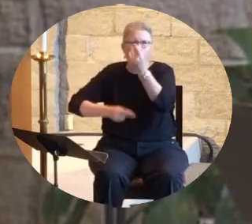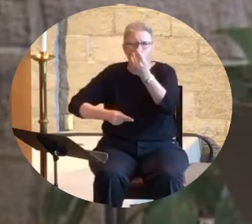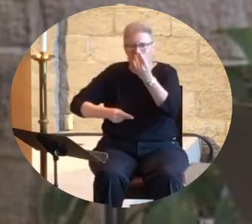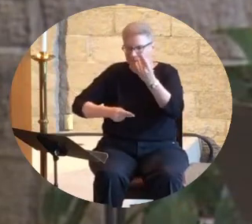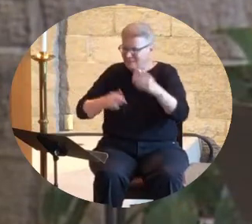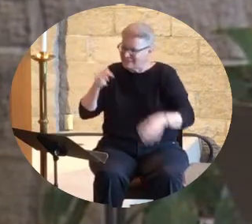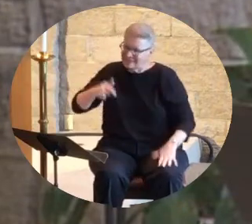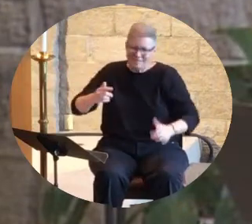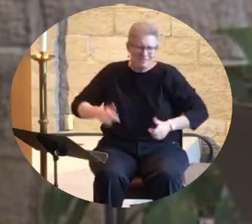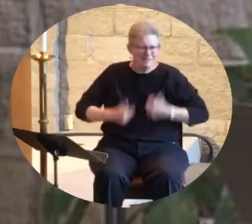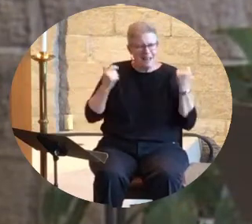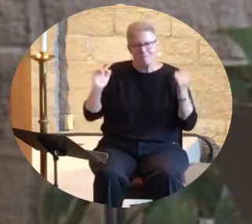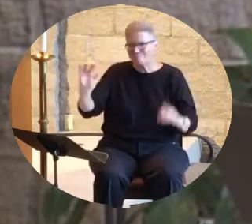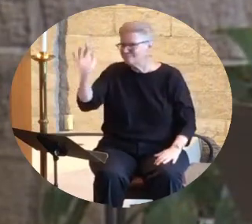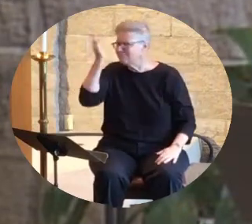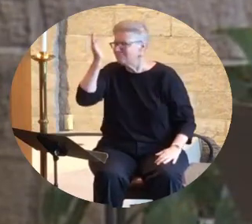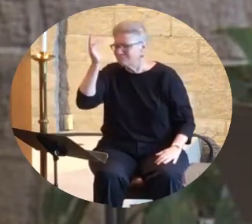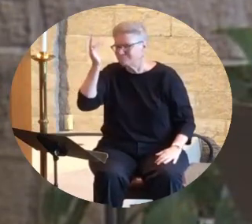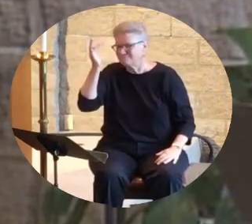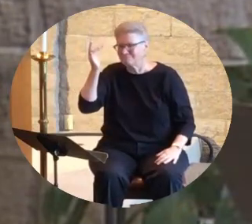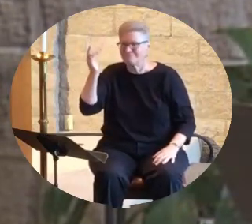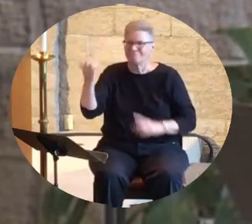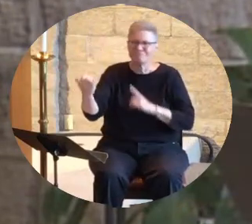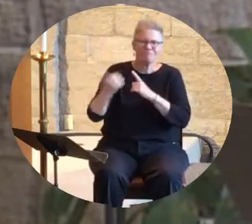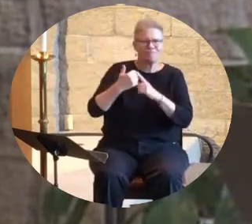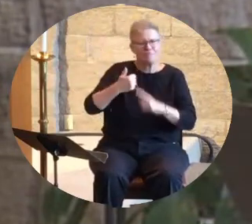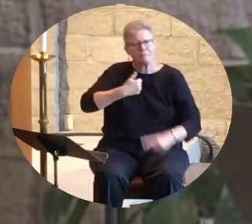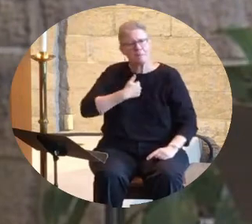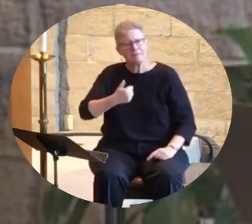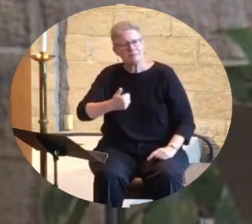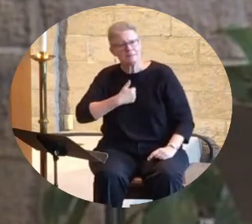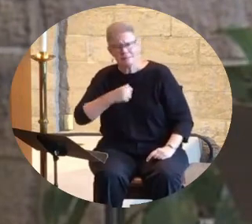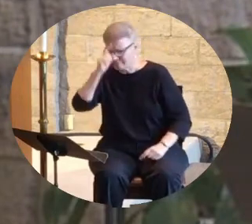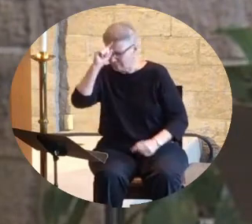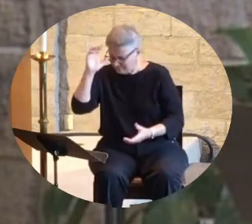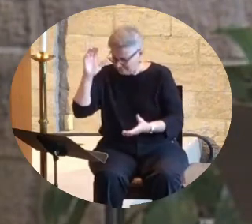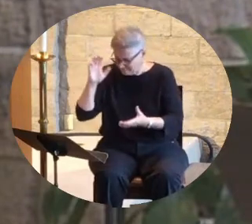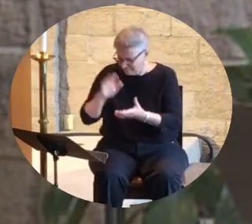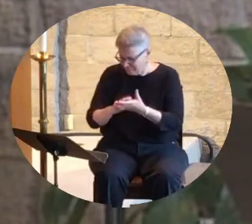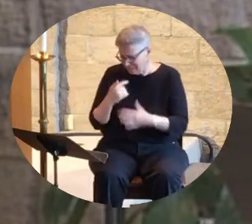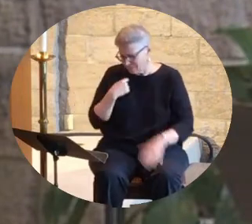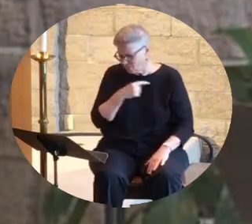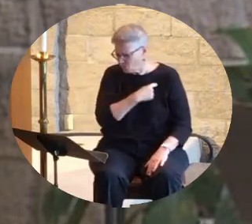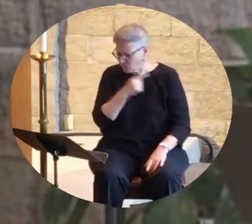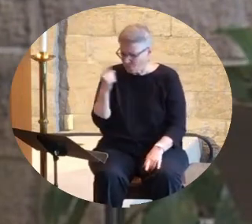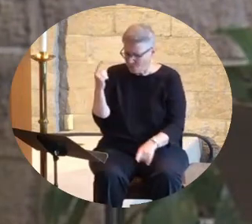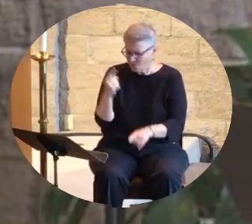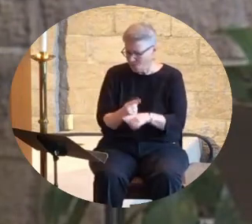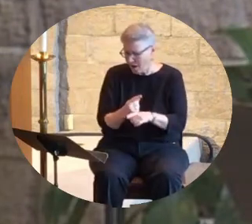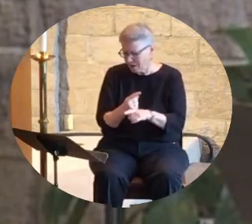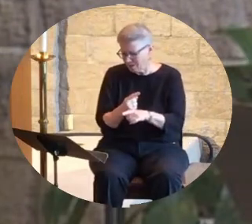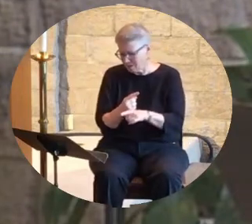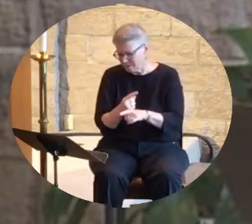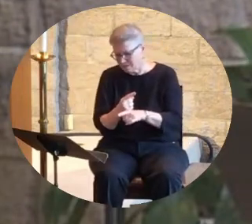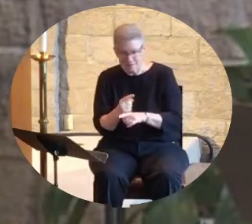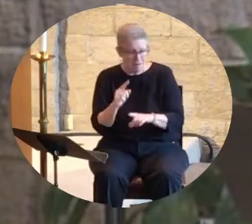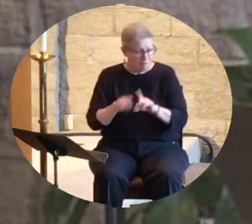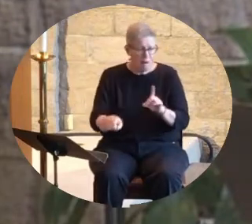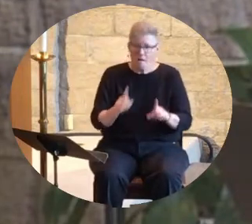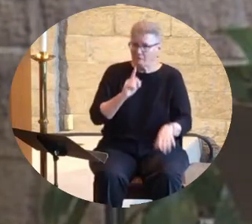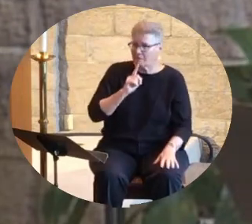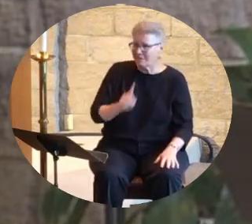lie, fooling myself and believing we're right, when I've never